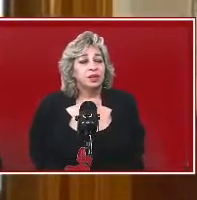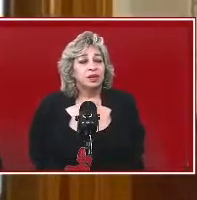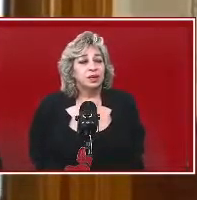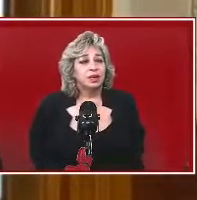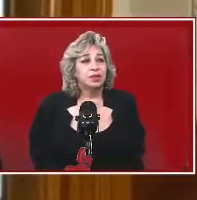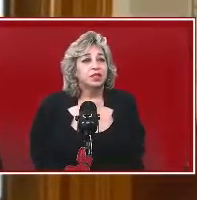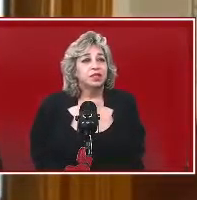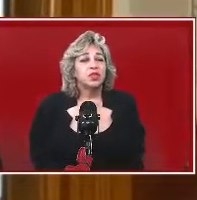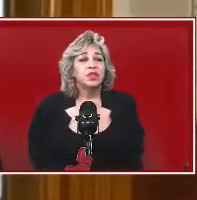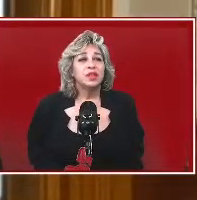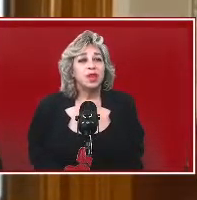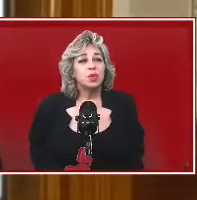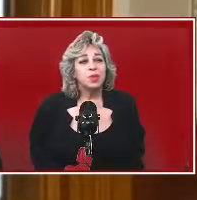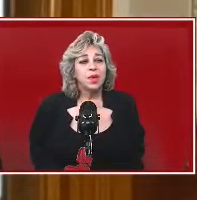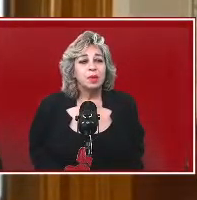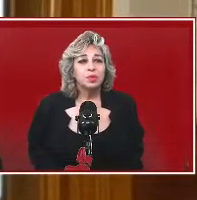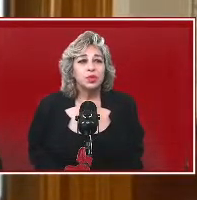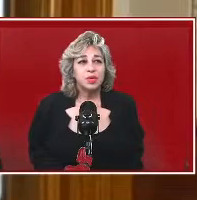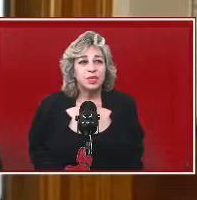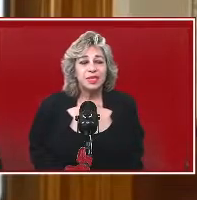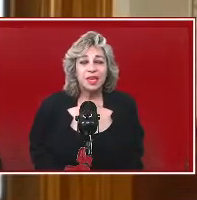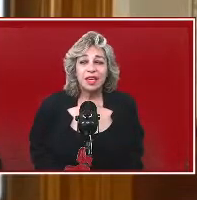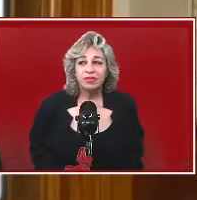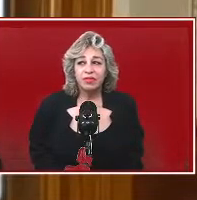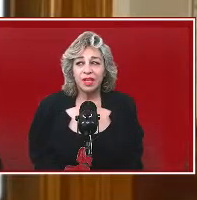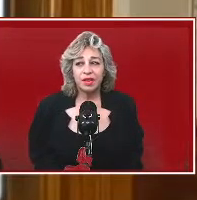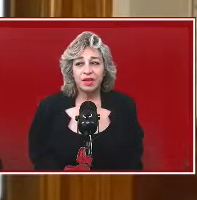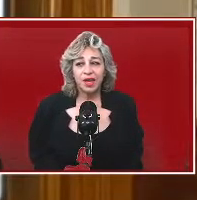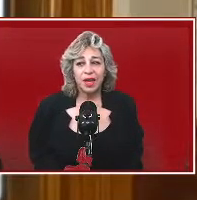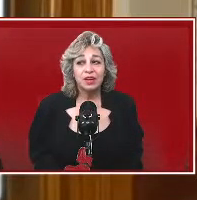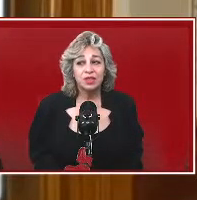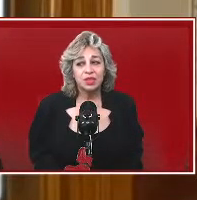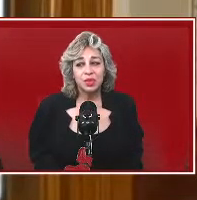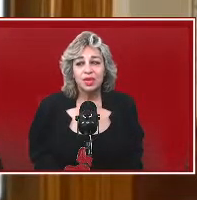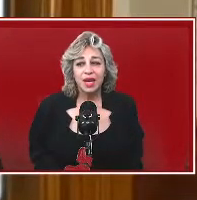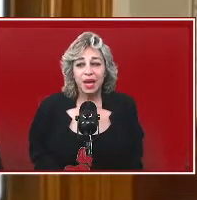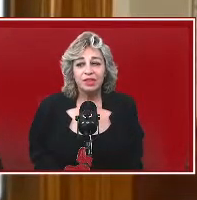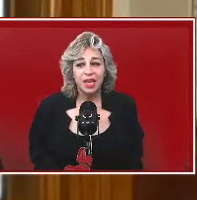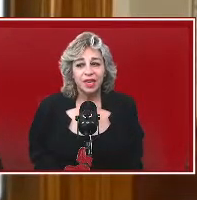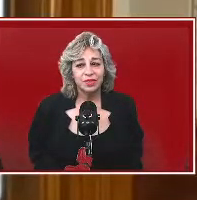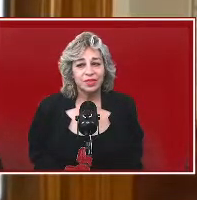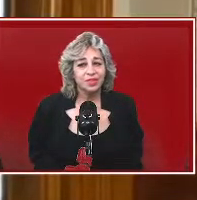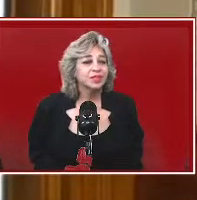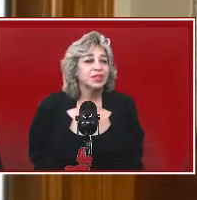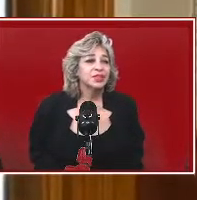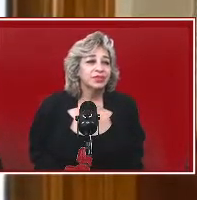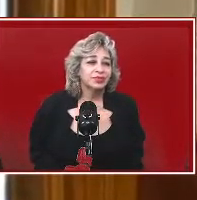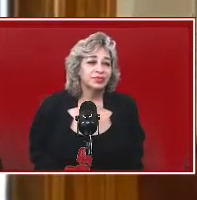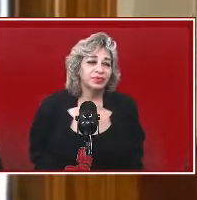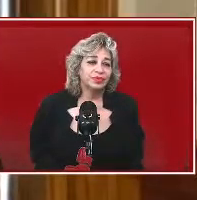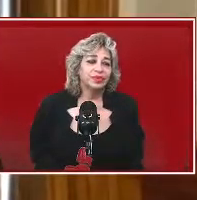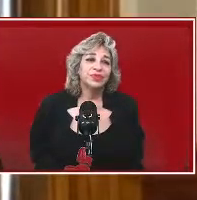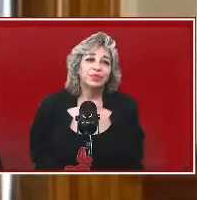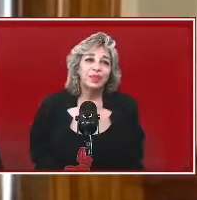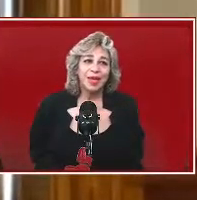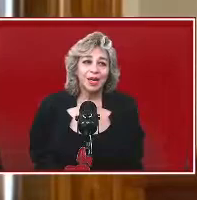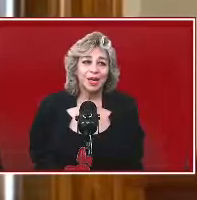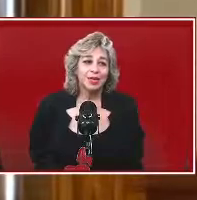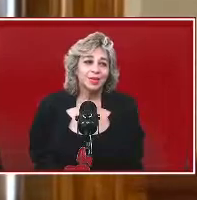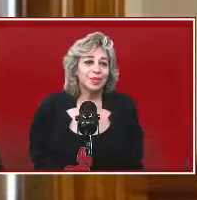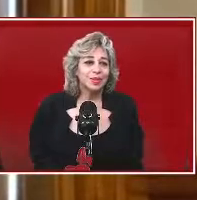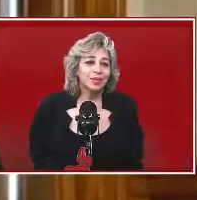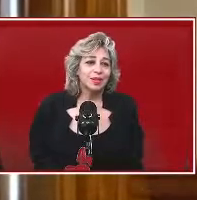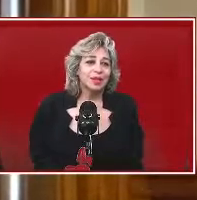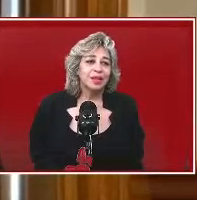que tengan. So that they will be able to receive in their accounts, those that have accounts. Cuentas bancarias, estos bank